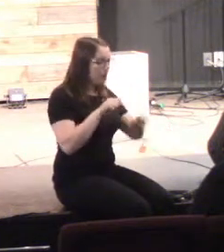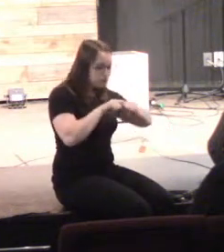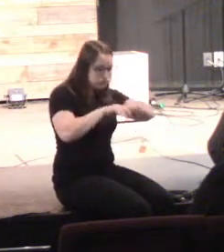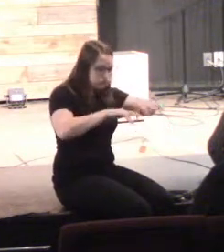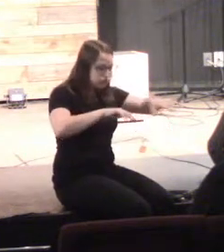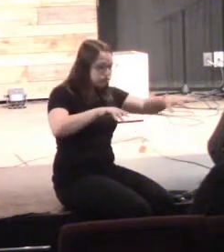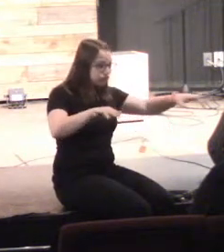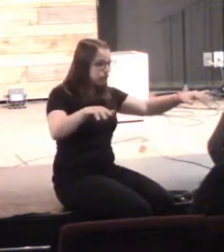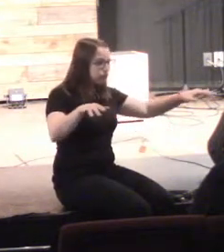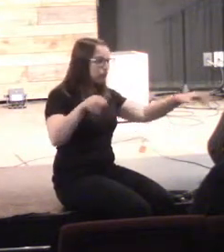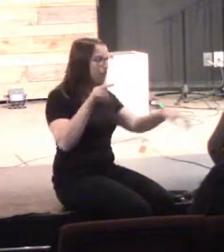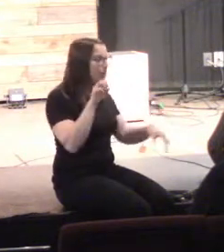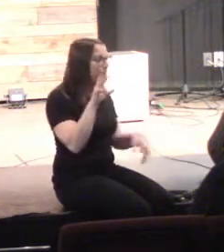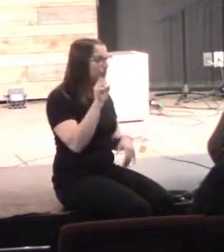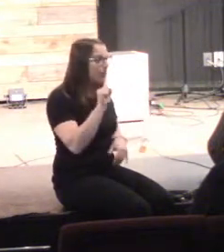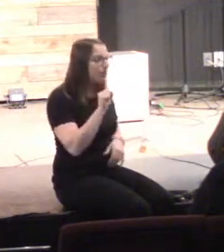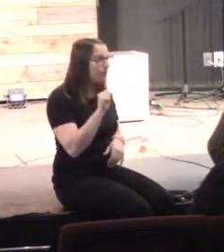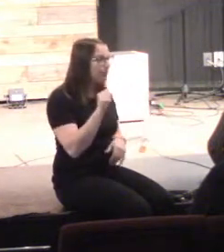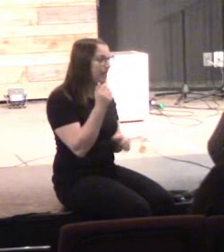It spread so quickly.